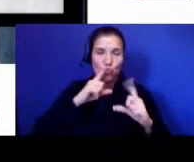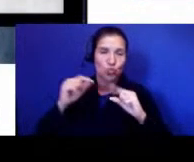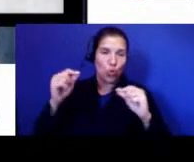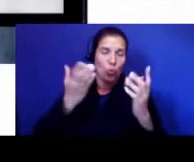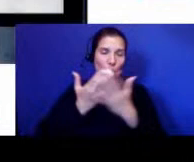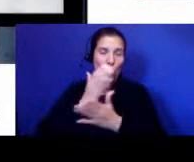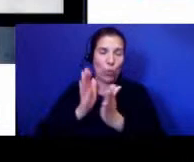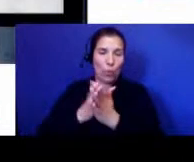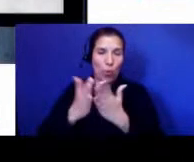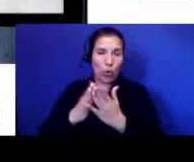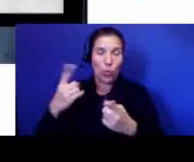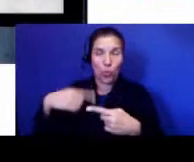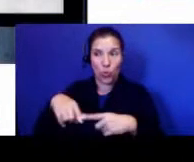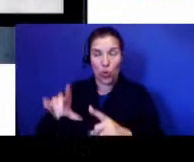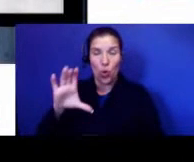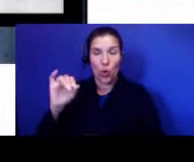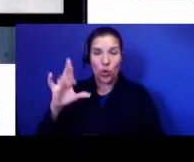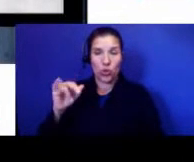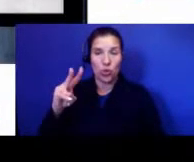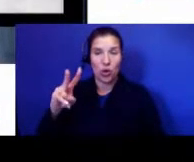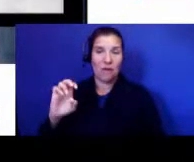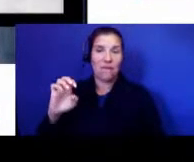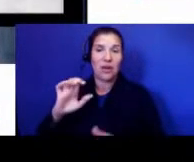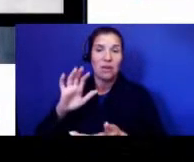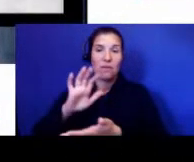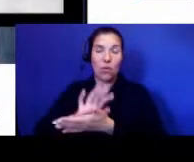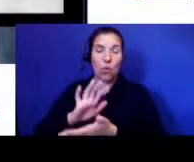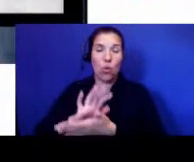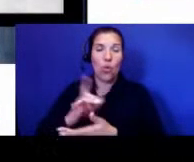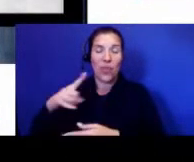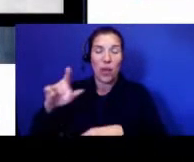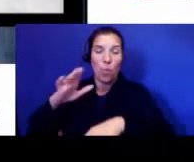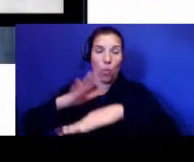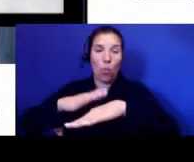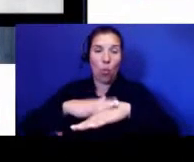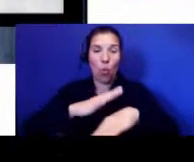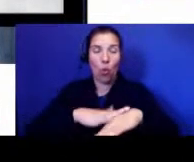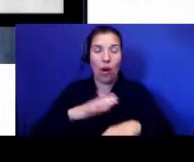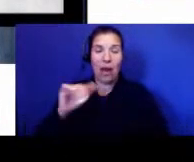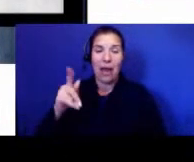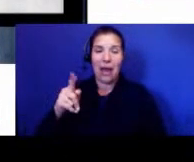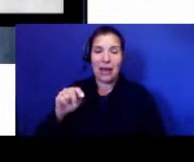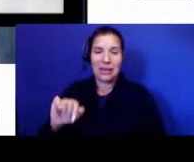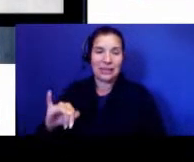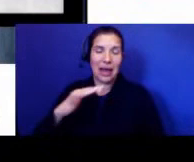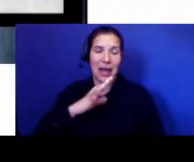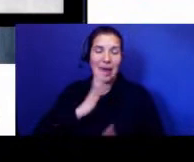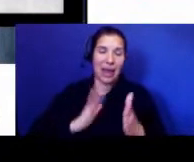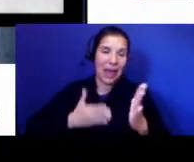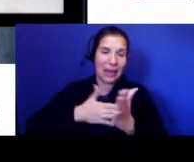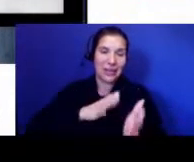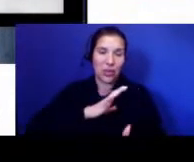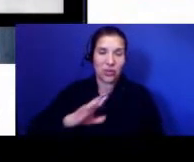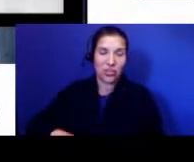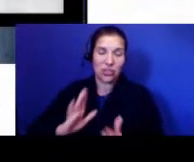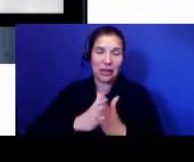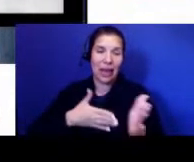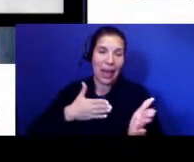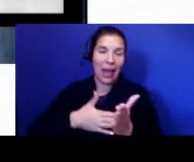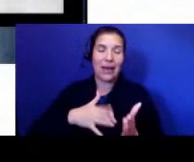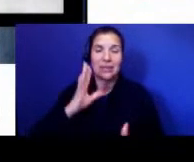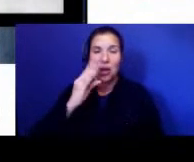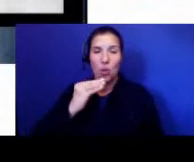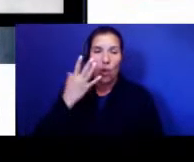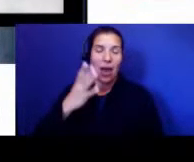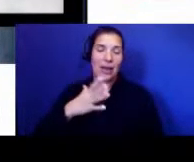as conservative school board members warned that the books were full of anti-Christian, anti-American, anti-white propaganda